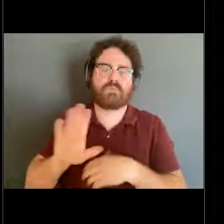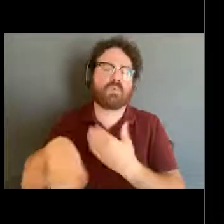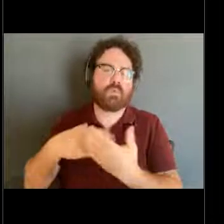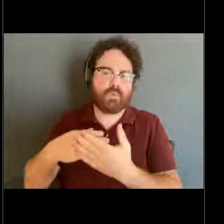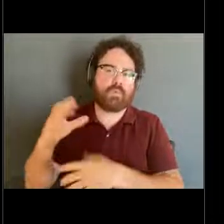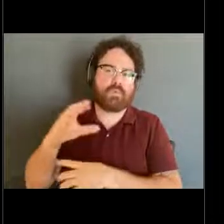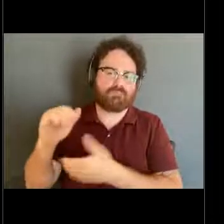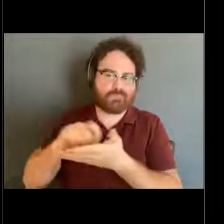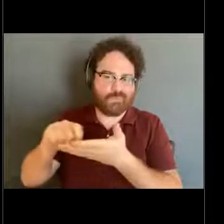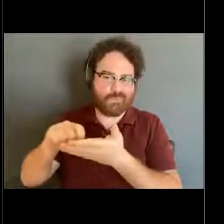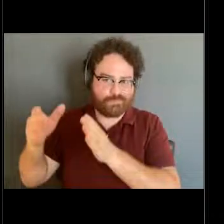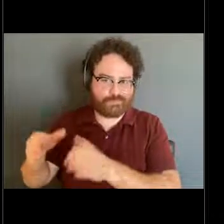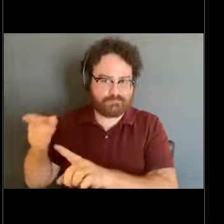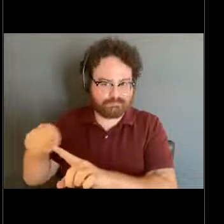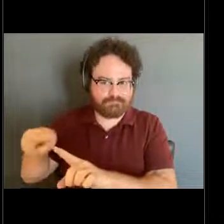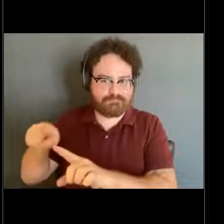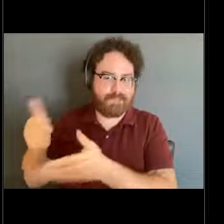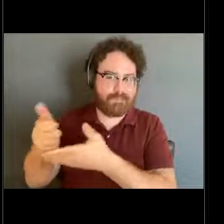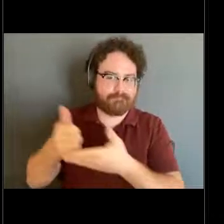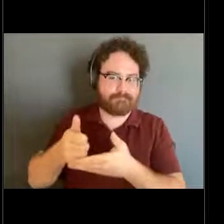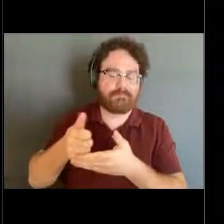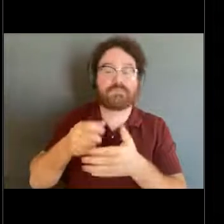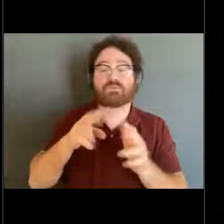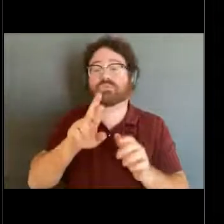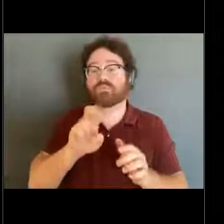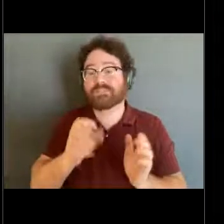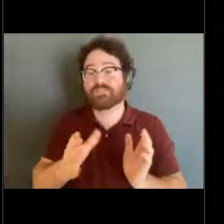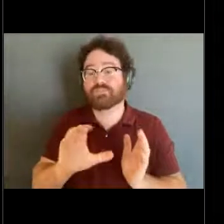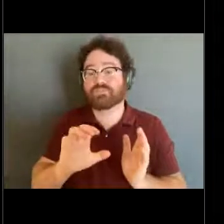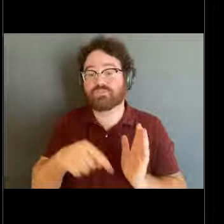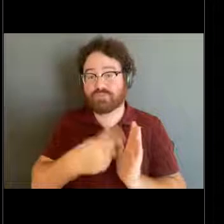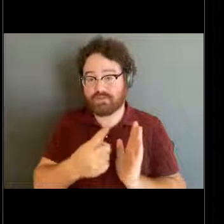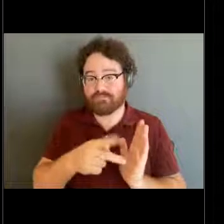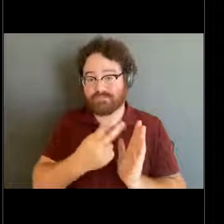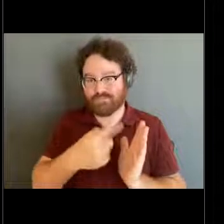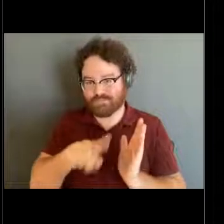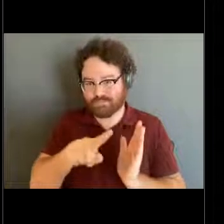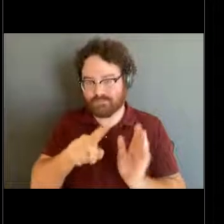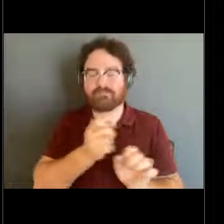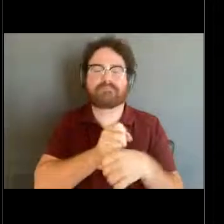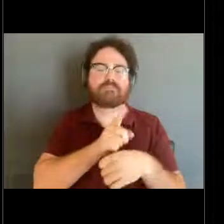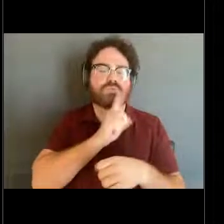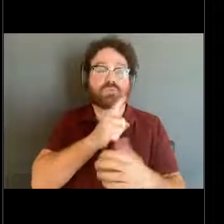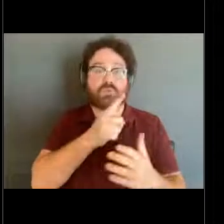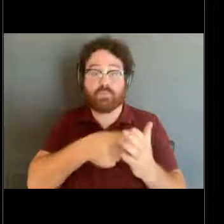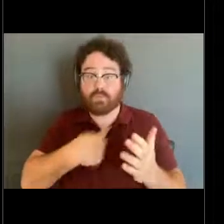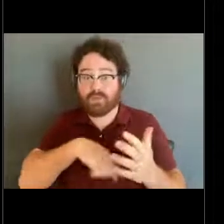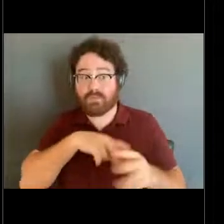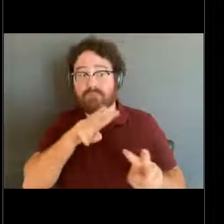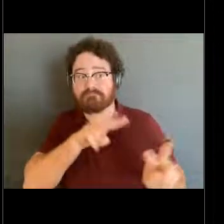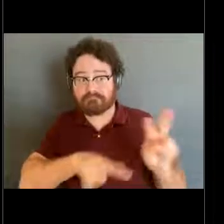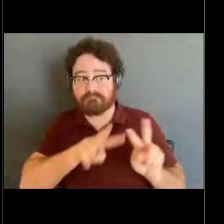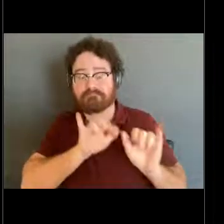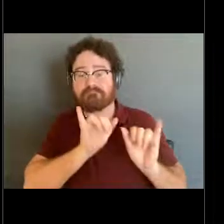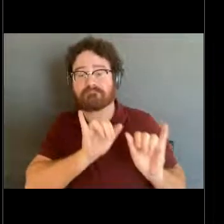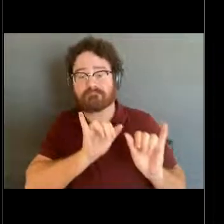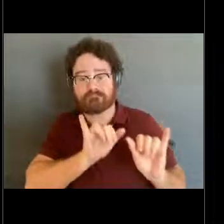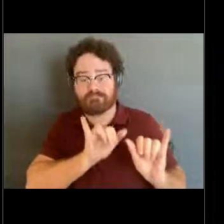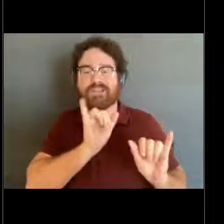to recheck and be sure that what we were seeing was a real signal in the atmosphere, not